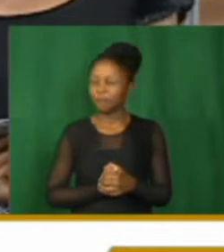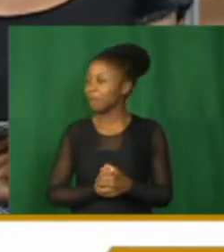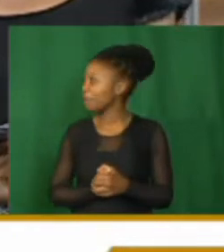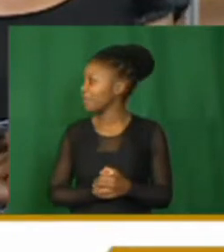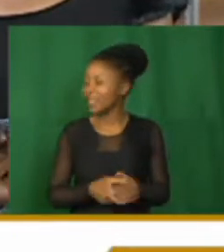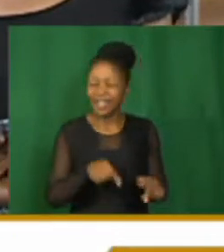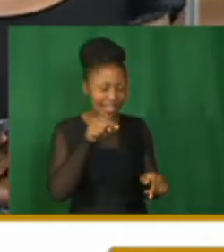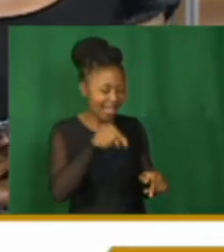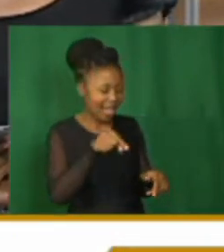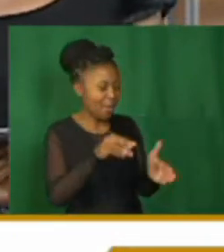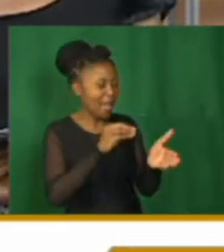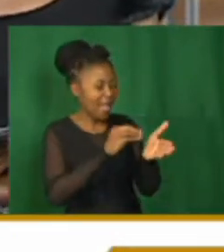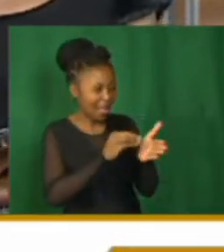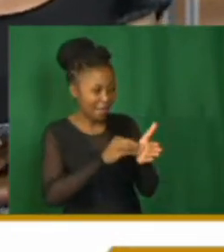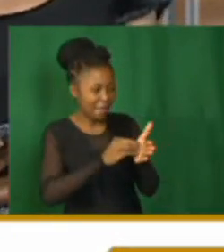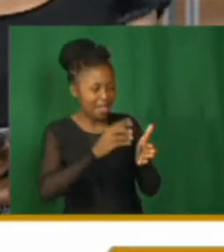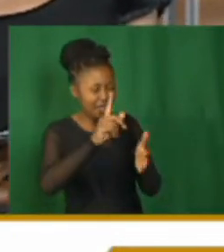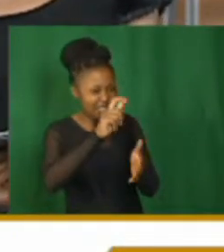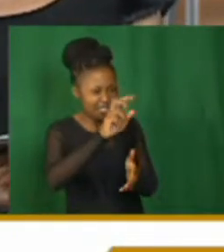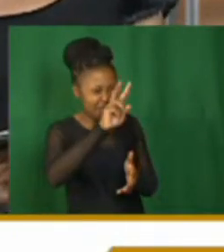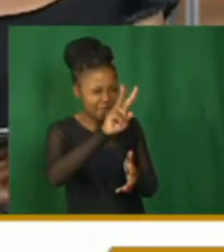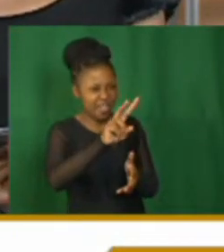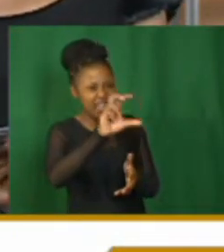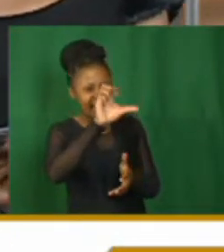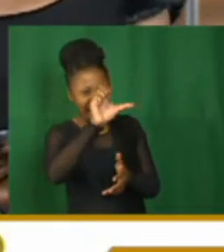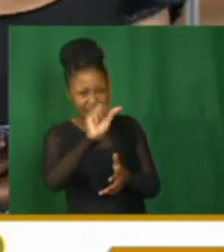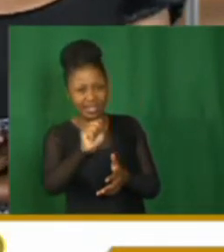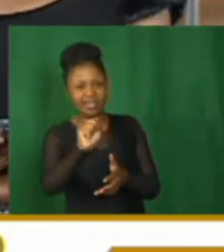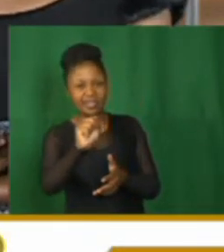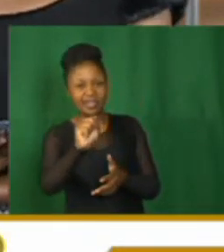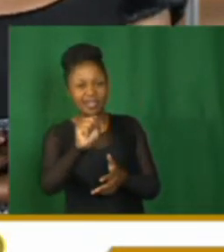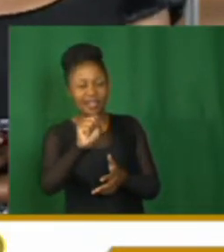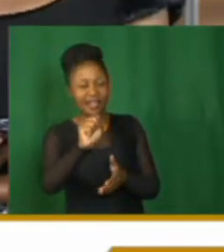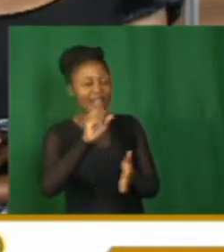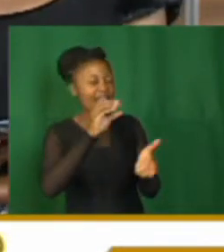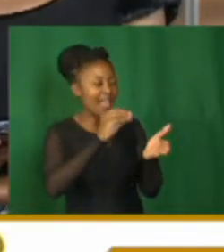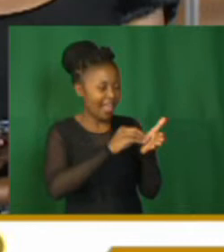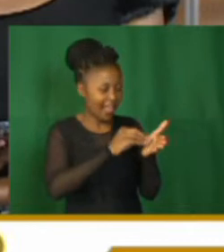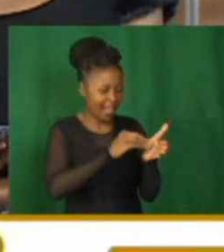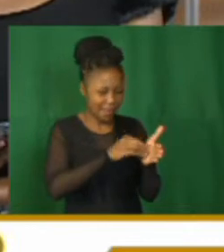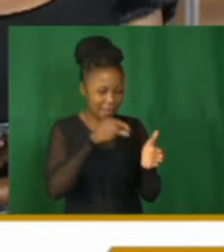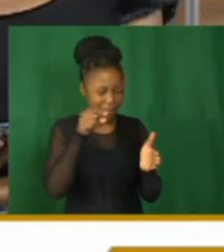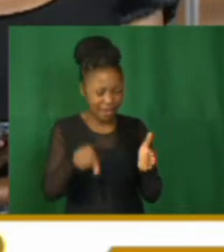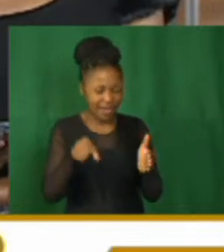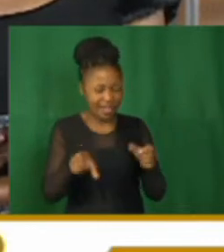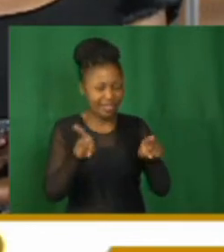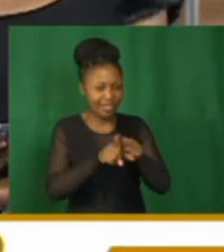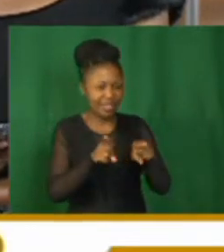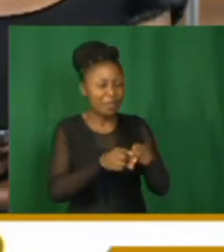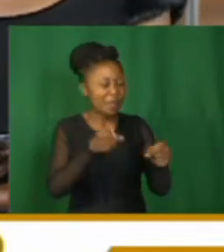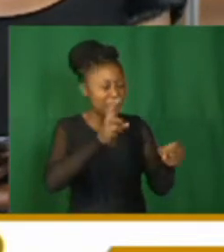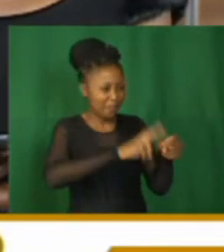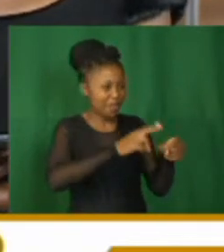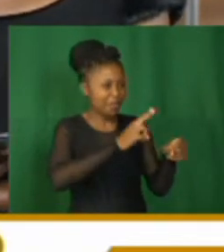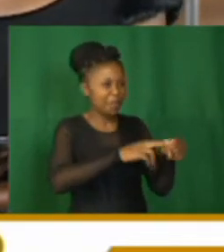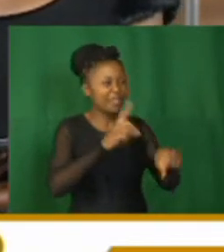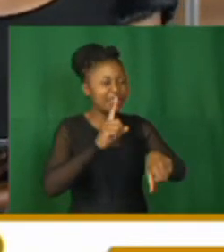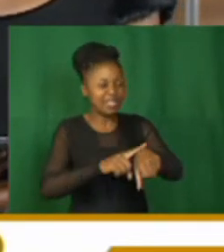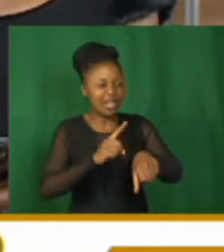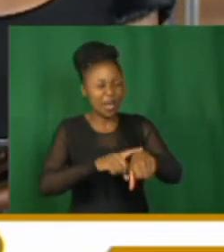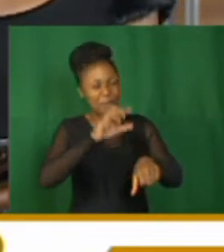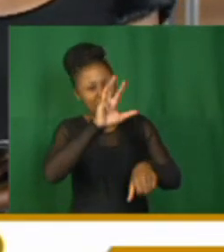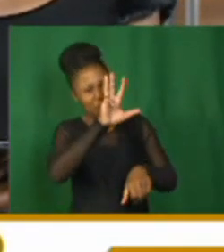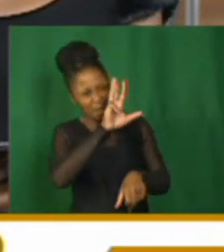it's Channel Yamaswati Oh, yeah. now. The show is repeated every single day from 9 a.m. until